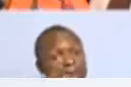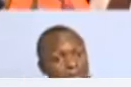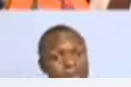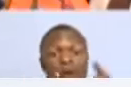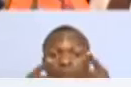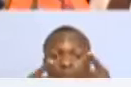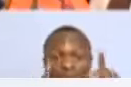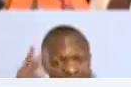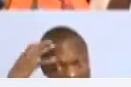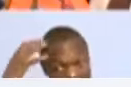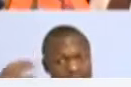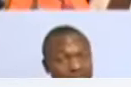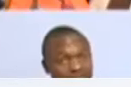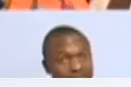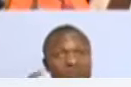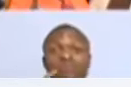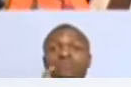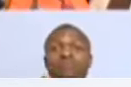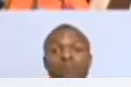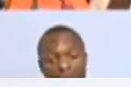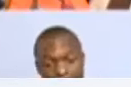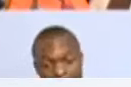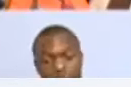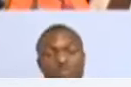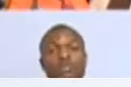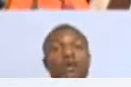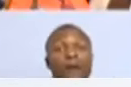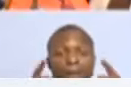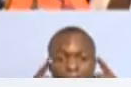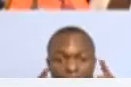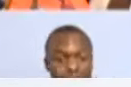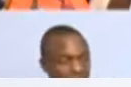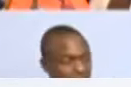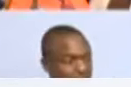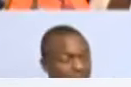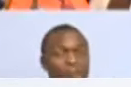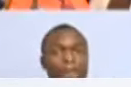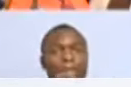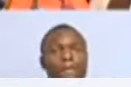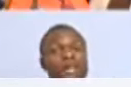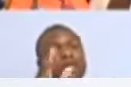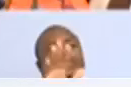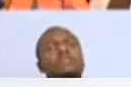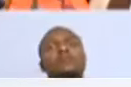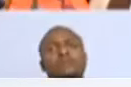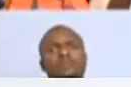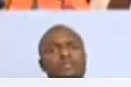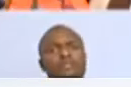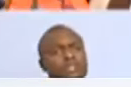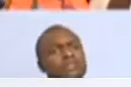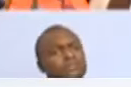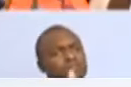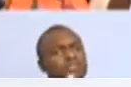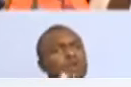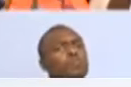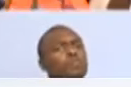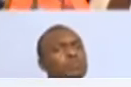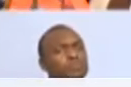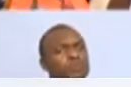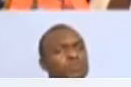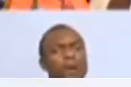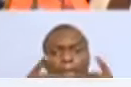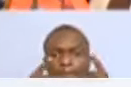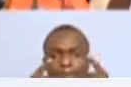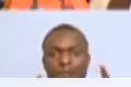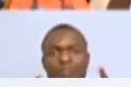offices who are supposed to protect public resources but are in the forefront of damaging public